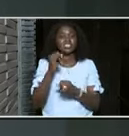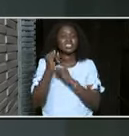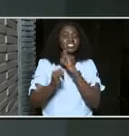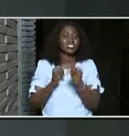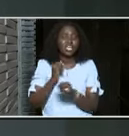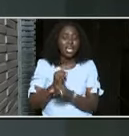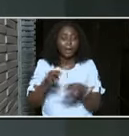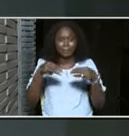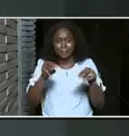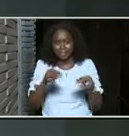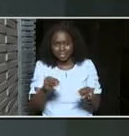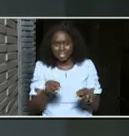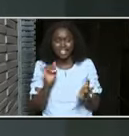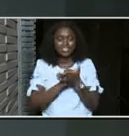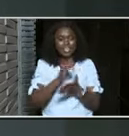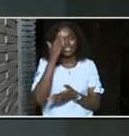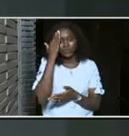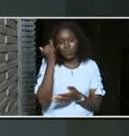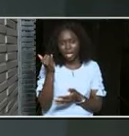markets. And that was why